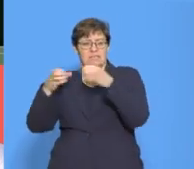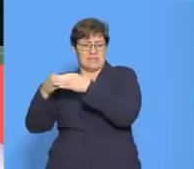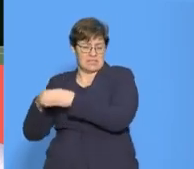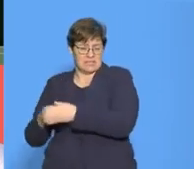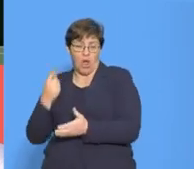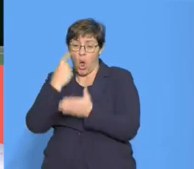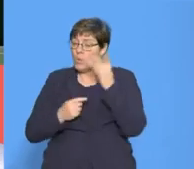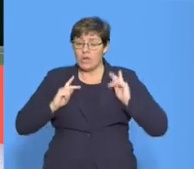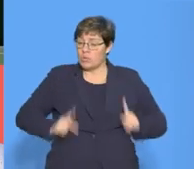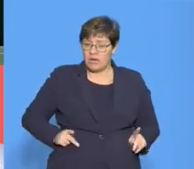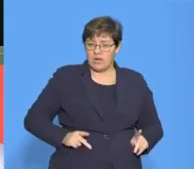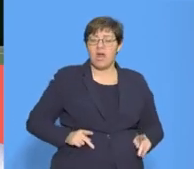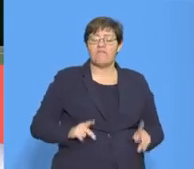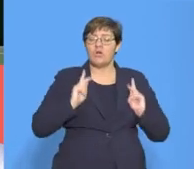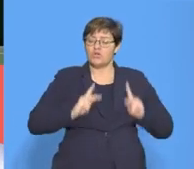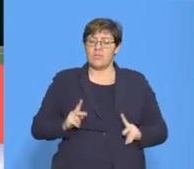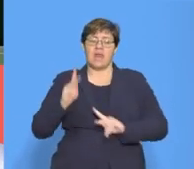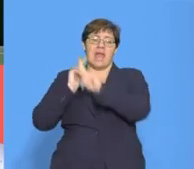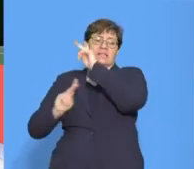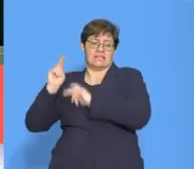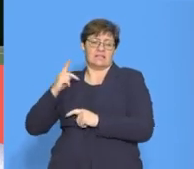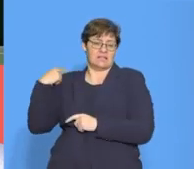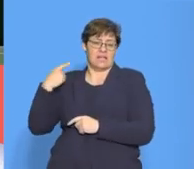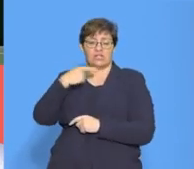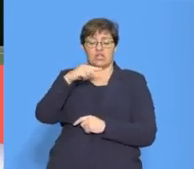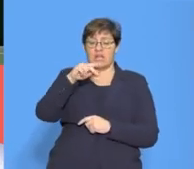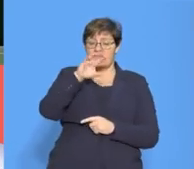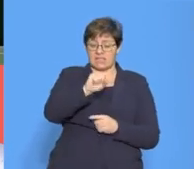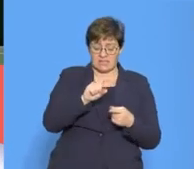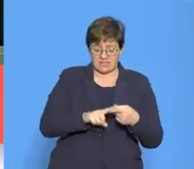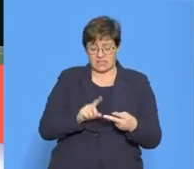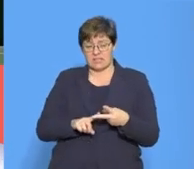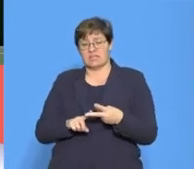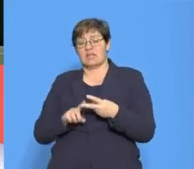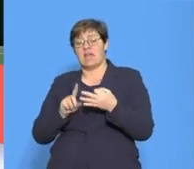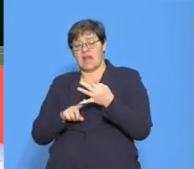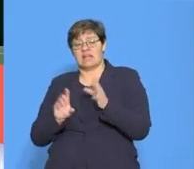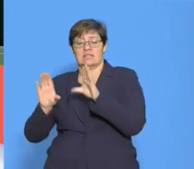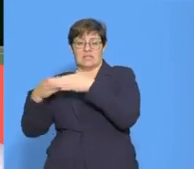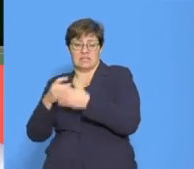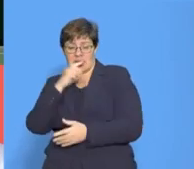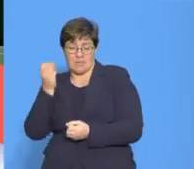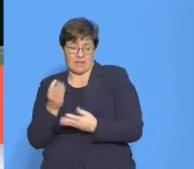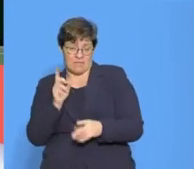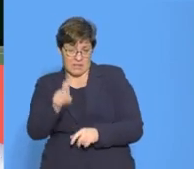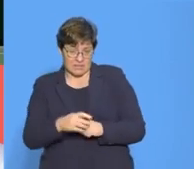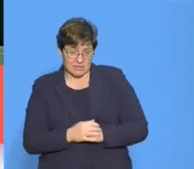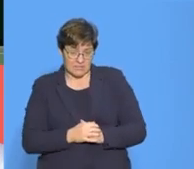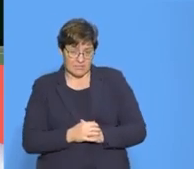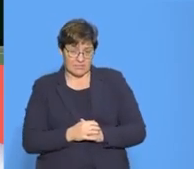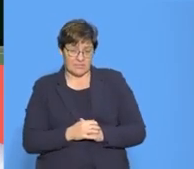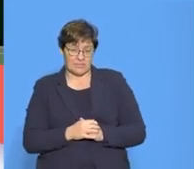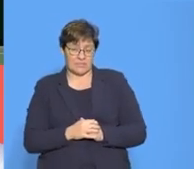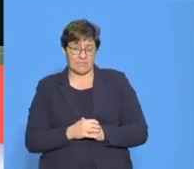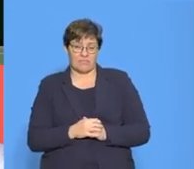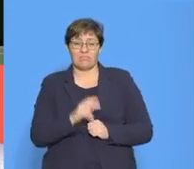And not just for humans, for human ancestors as well. You must be able to name the genus and you must be able to name the species.